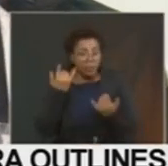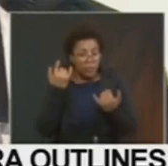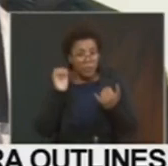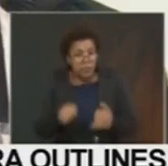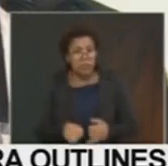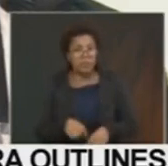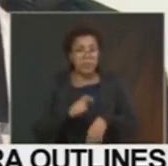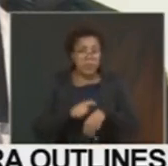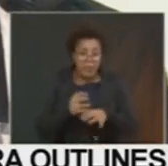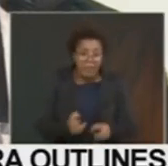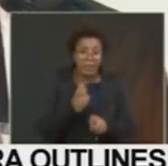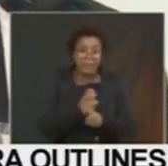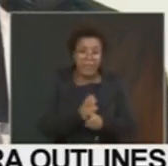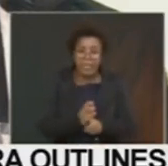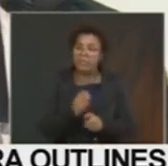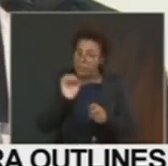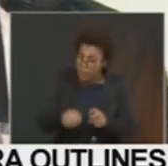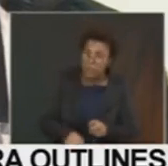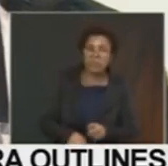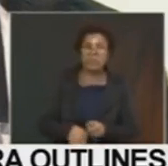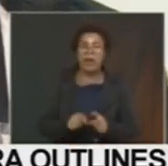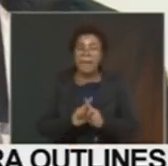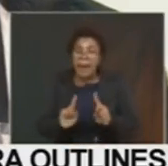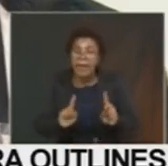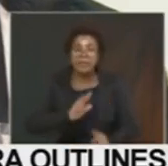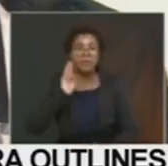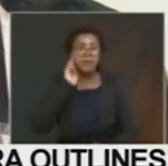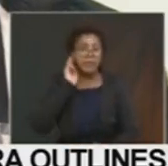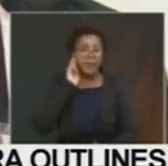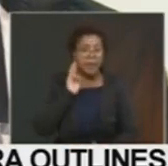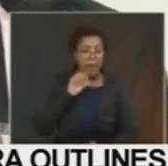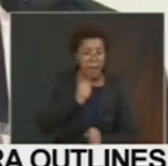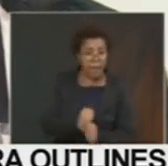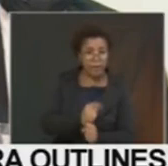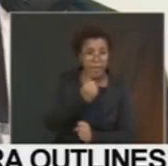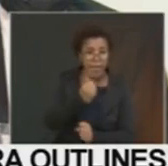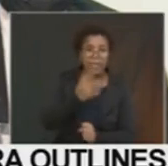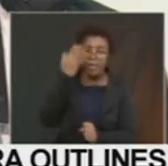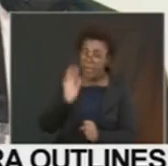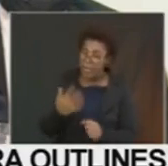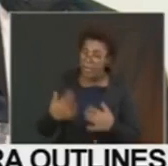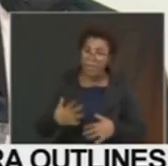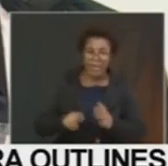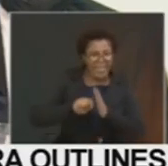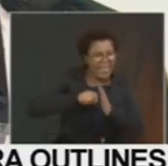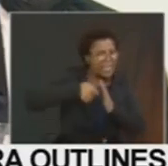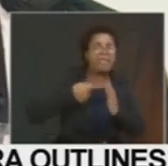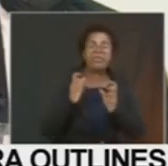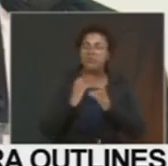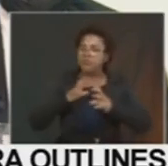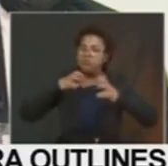other problems, we must always remember that Gauteng remains the key player in our national economy and the